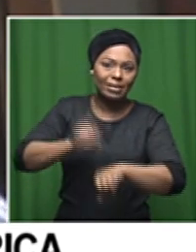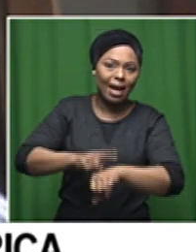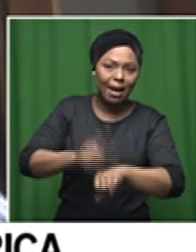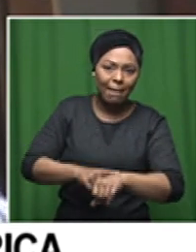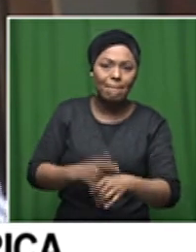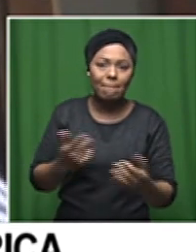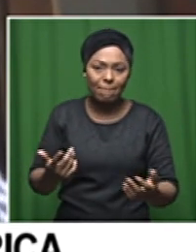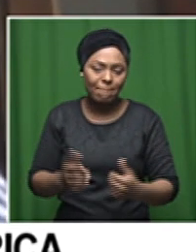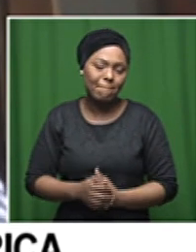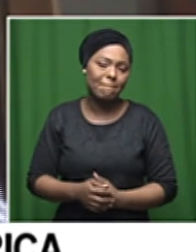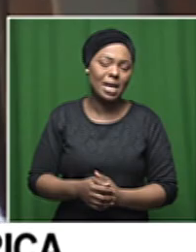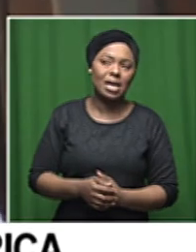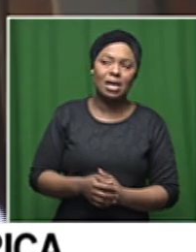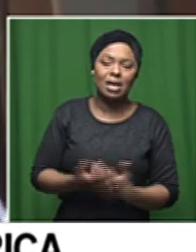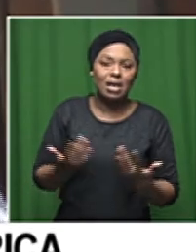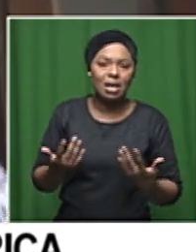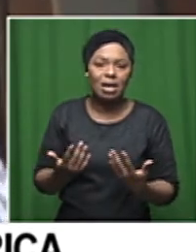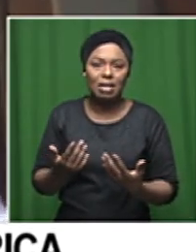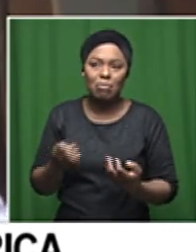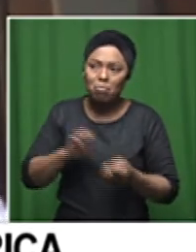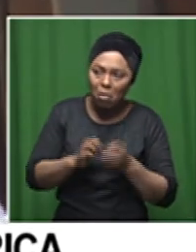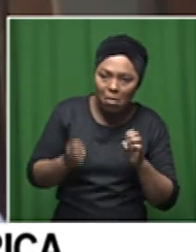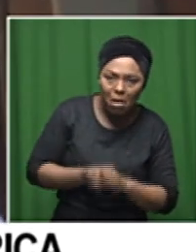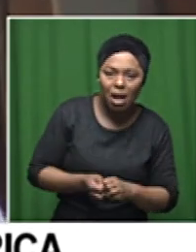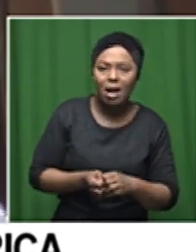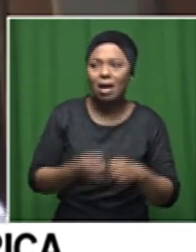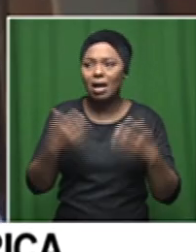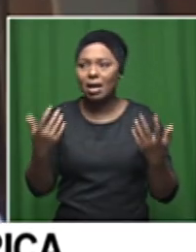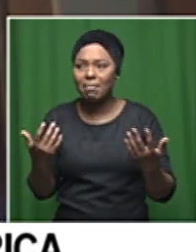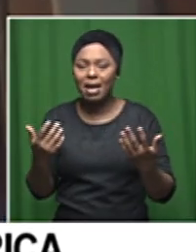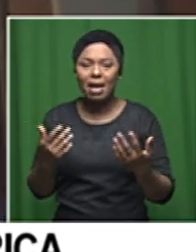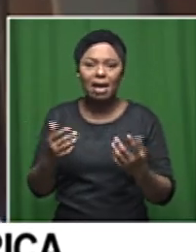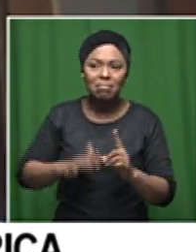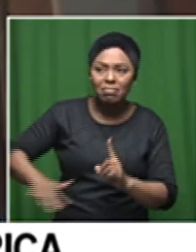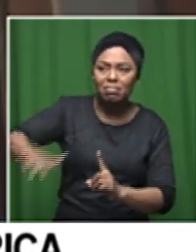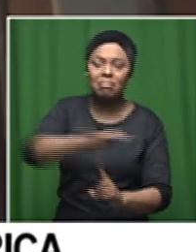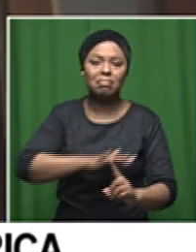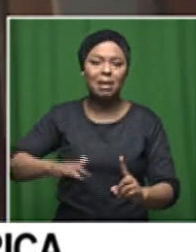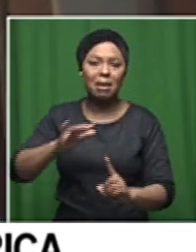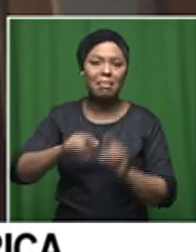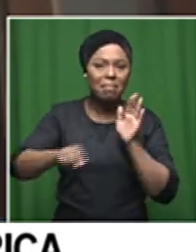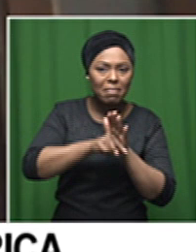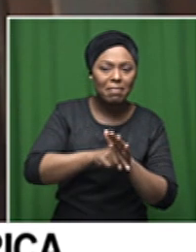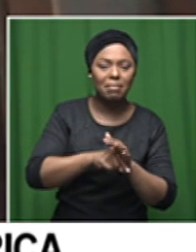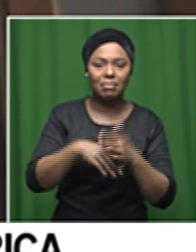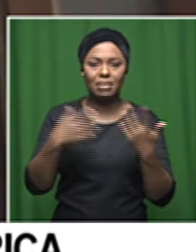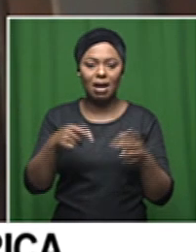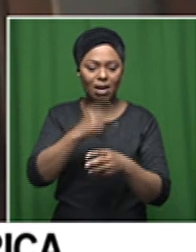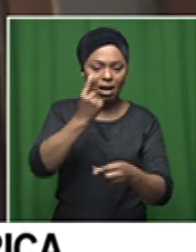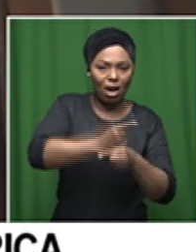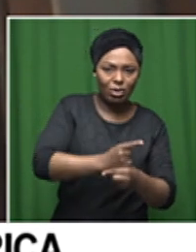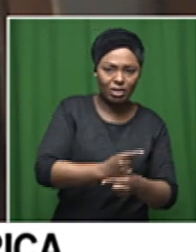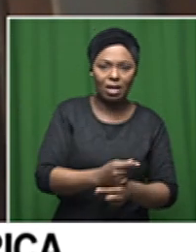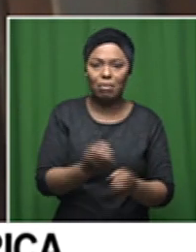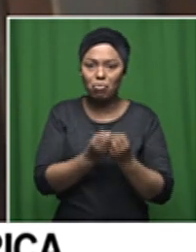You start getting your own situation of bed capacity affected. In Gauteng, we have made a